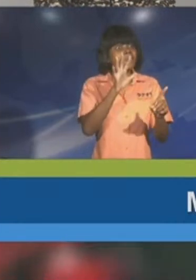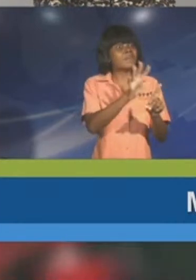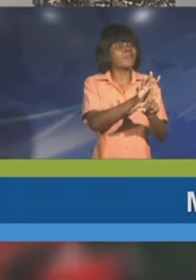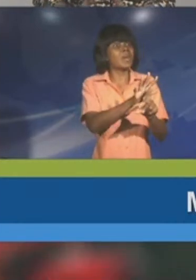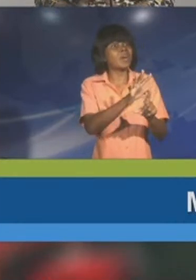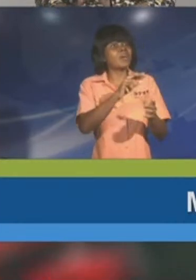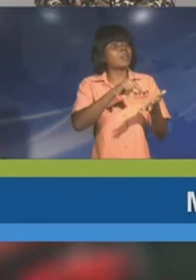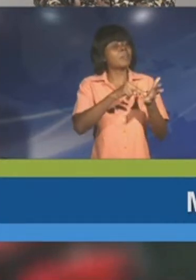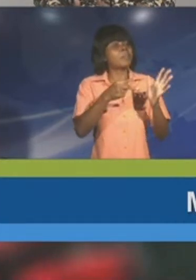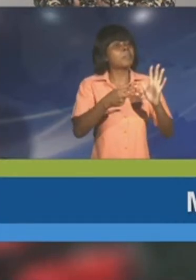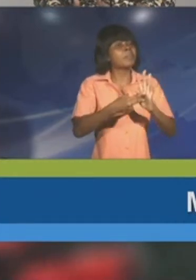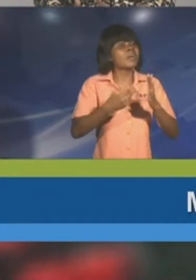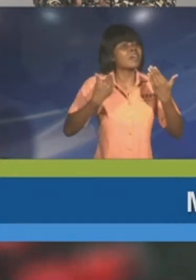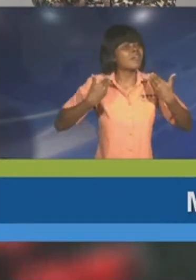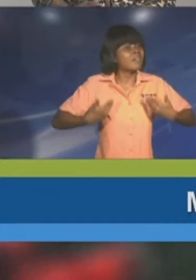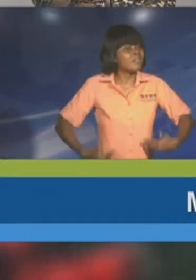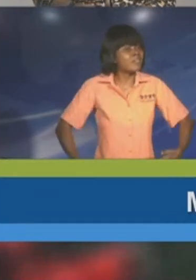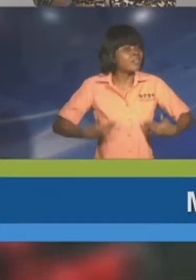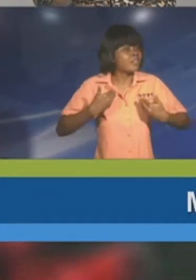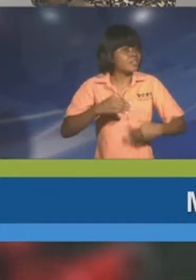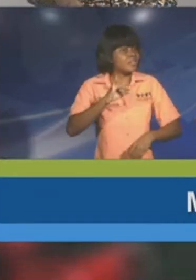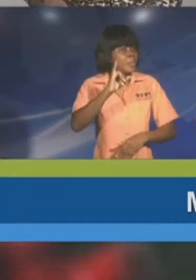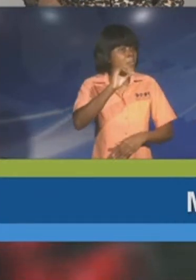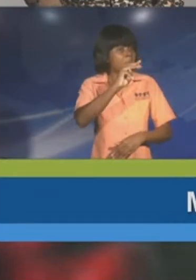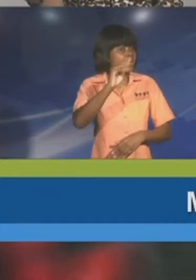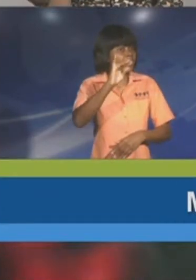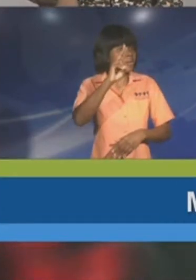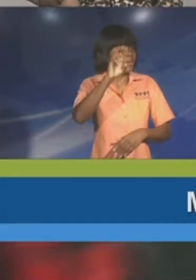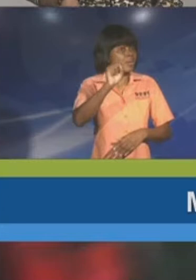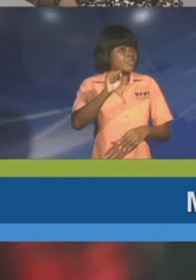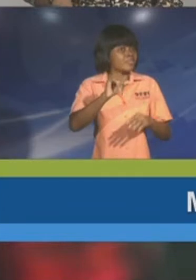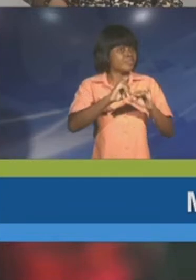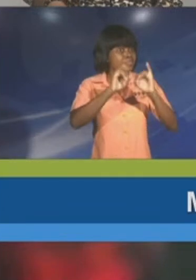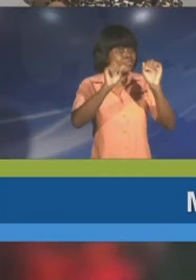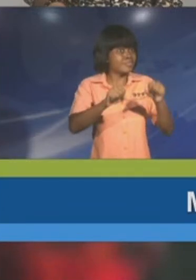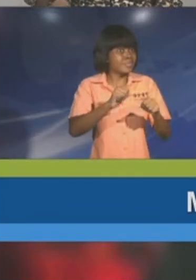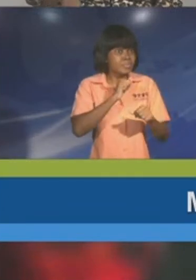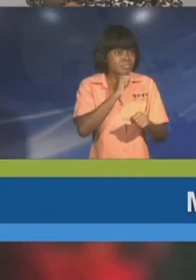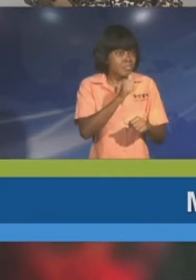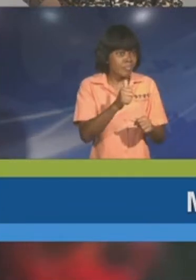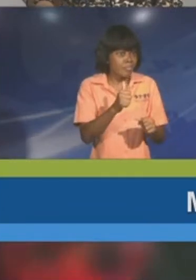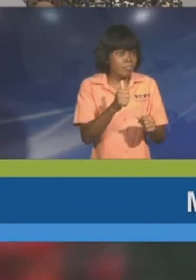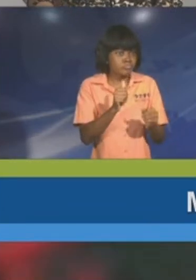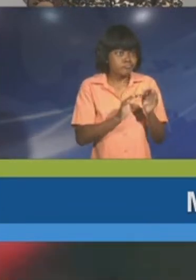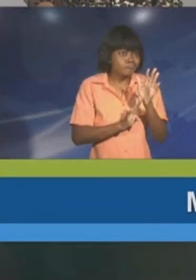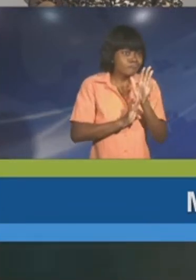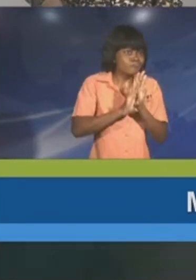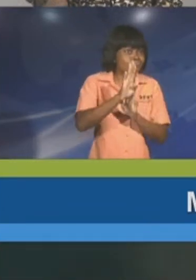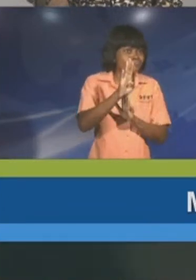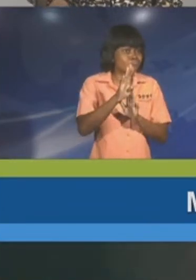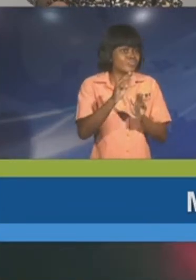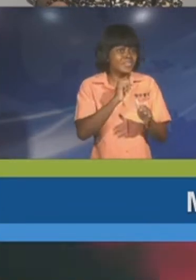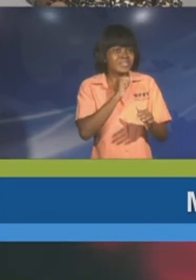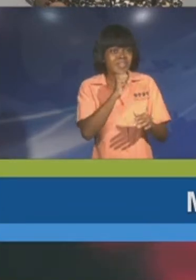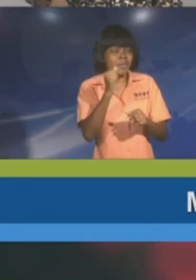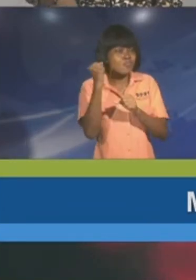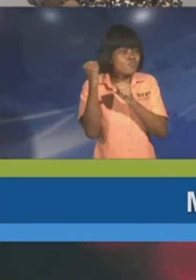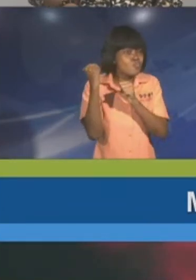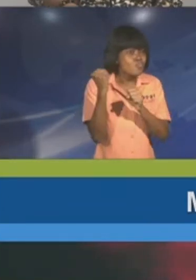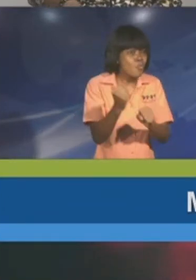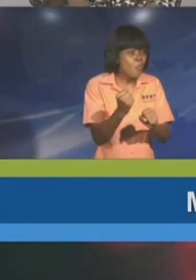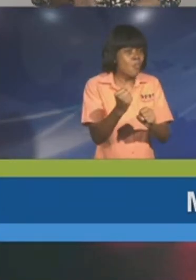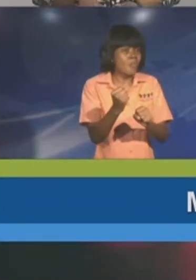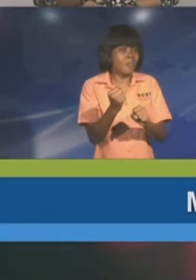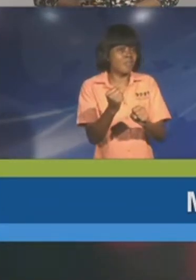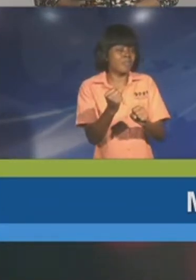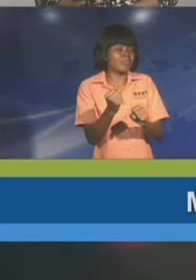they found that it's a weaker immune system. They're thinking because this has happened now with Omicron, it didn't happen before. They're thinking that it